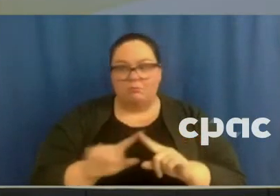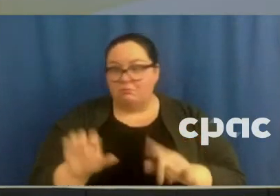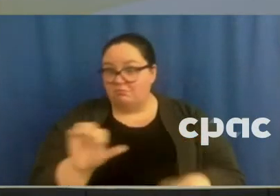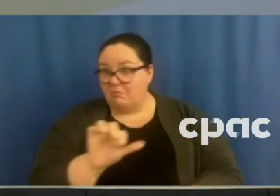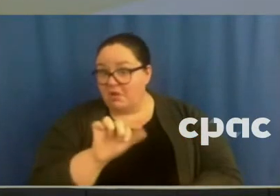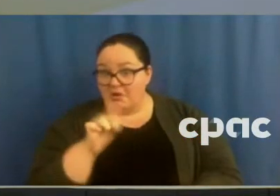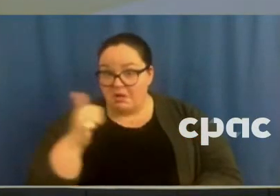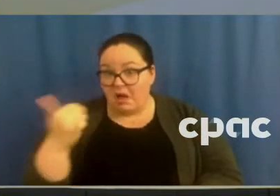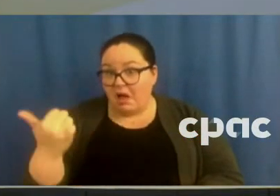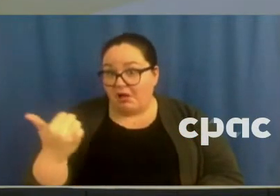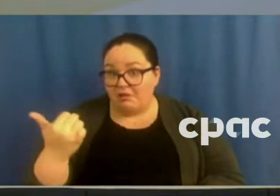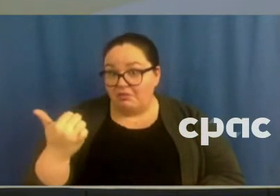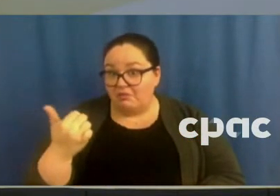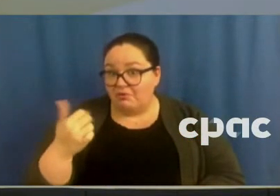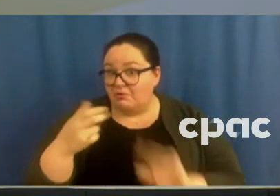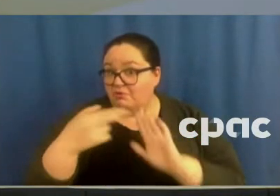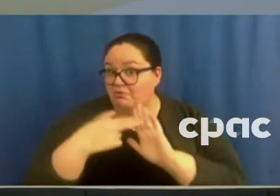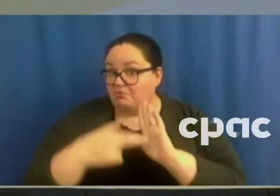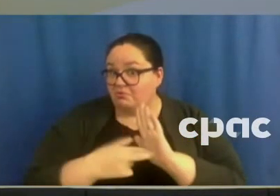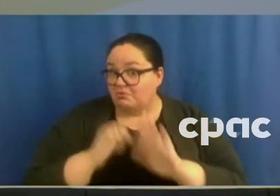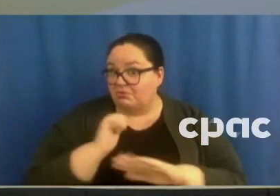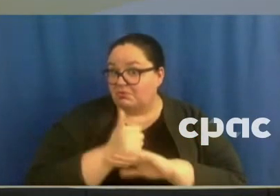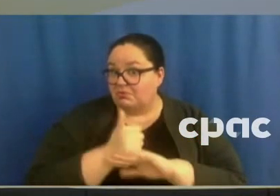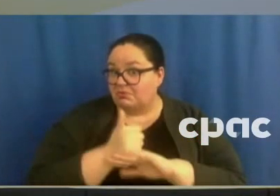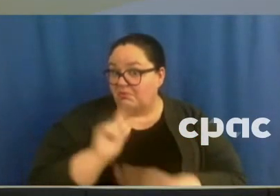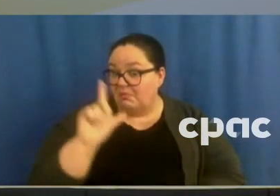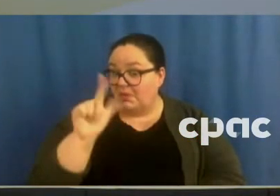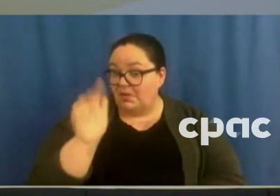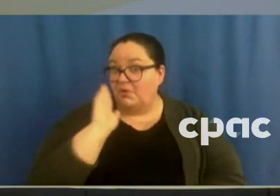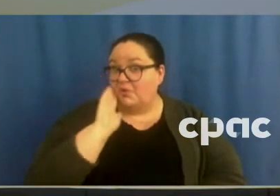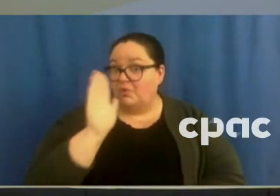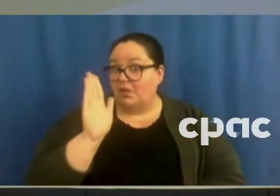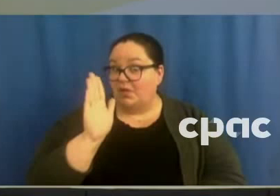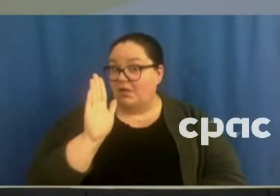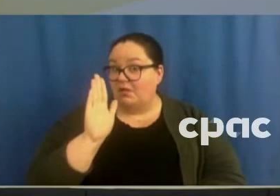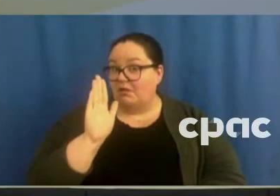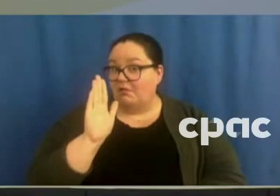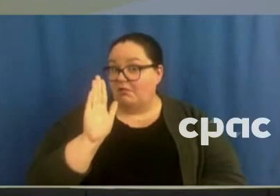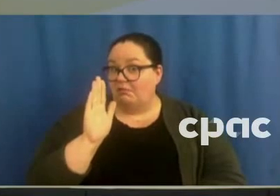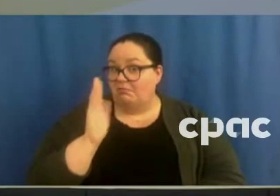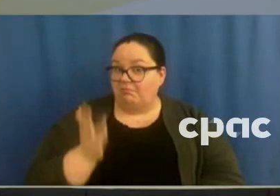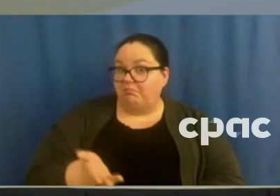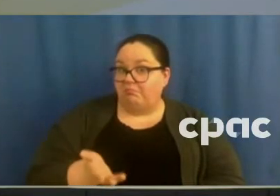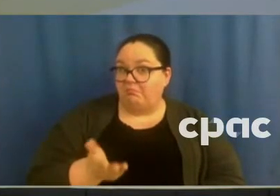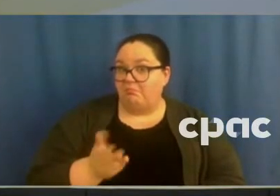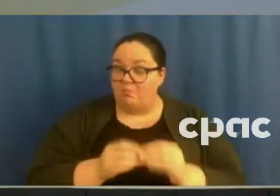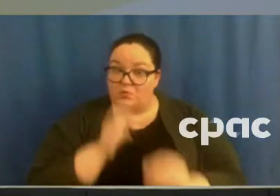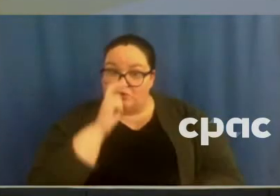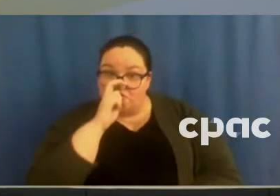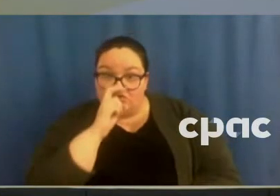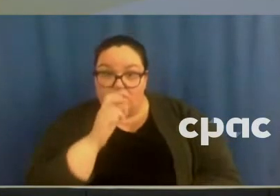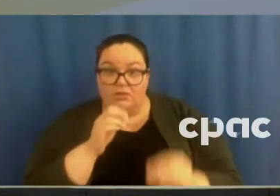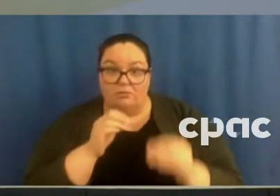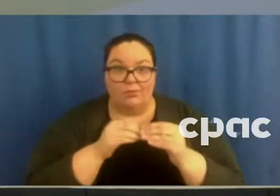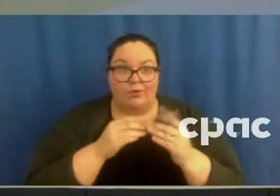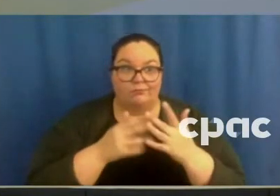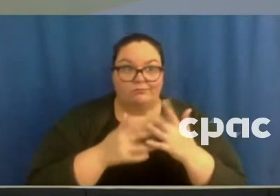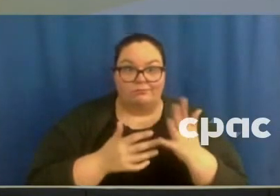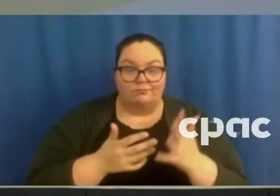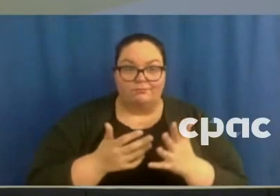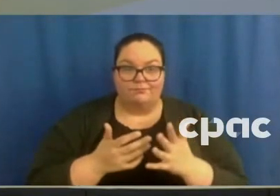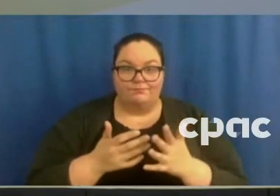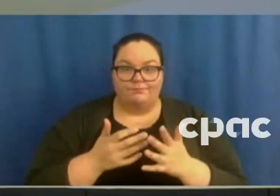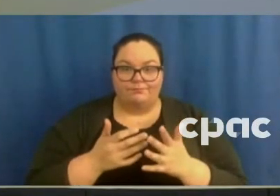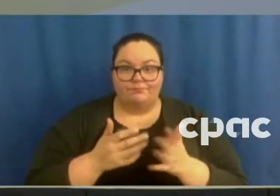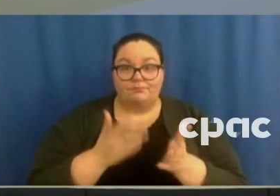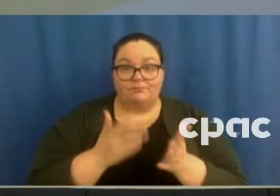got in your back pocket that you may introduce. And I'm interested maybe in some, I know there's some essential or some workers that